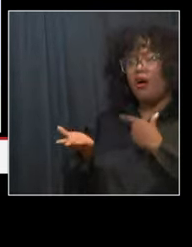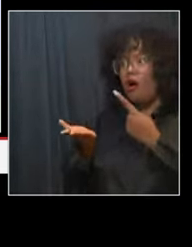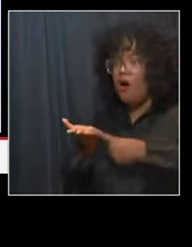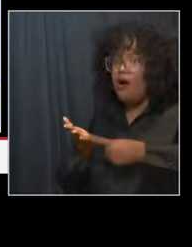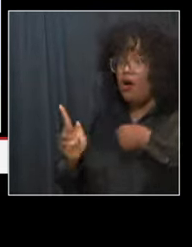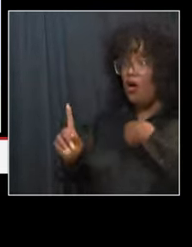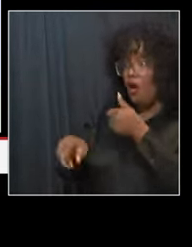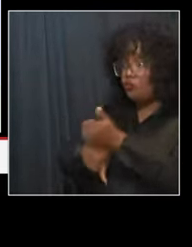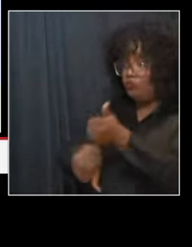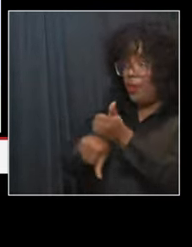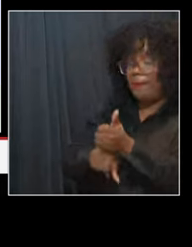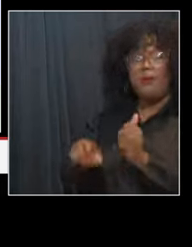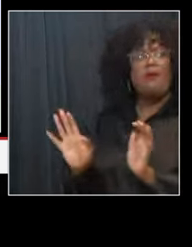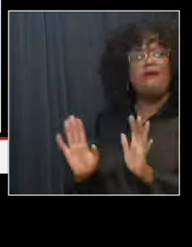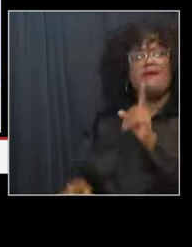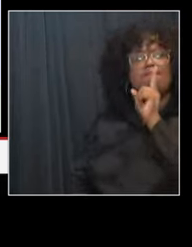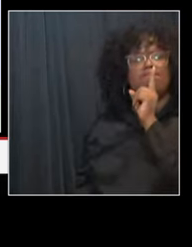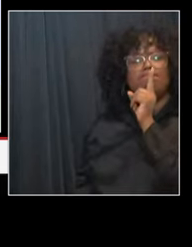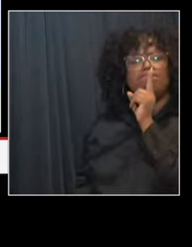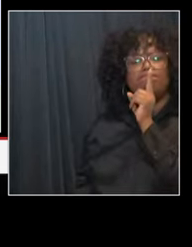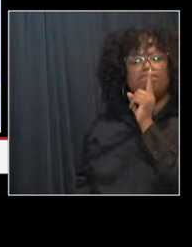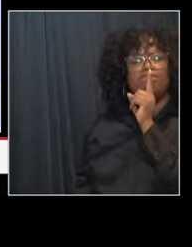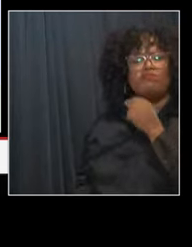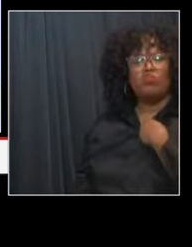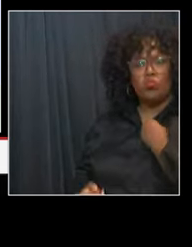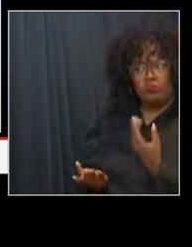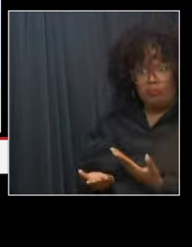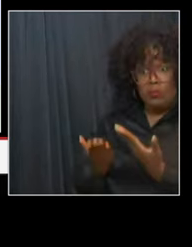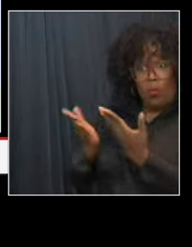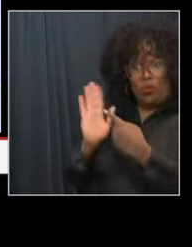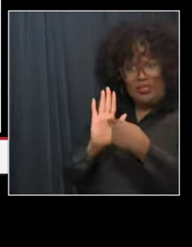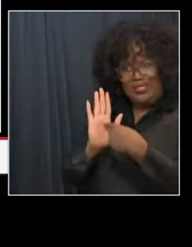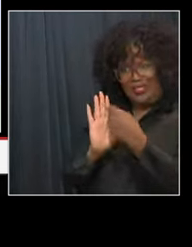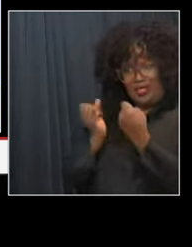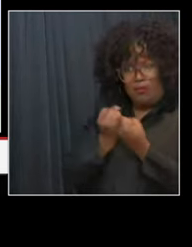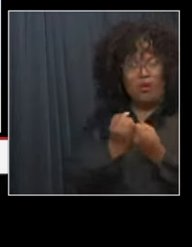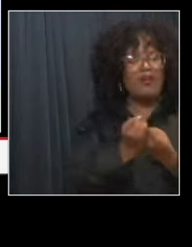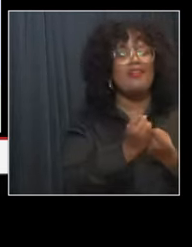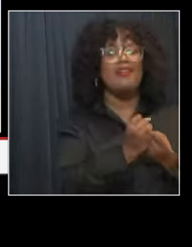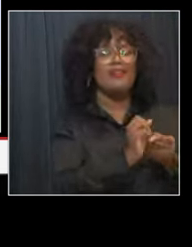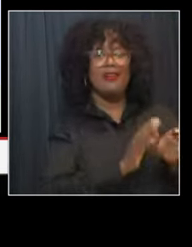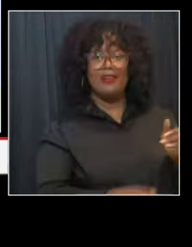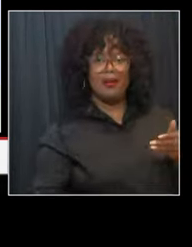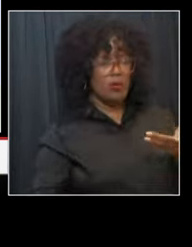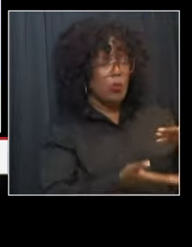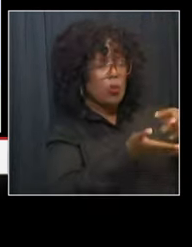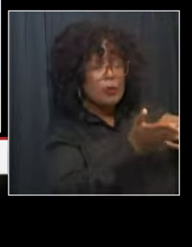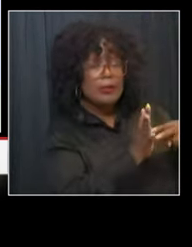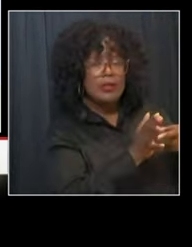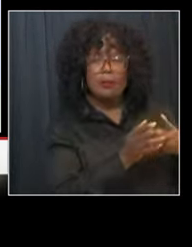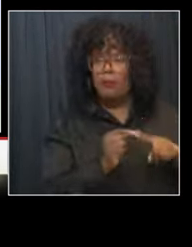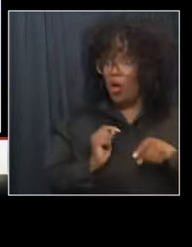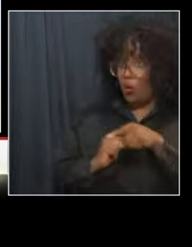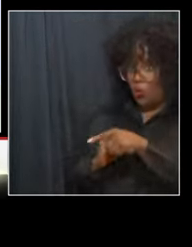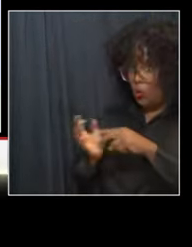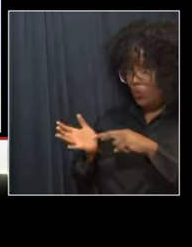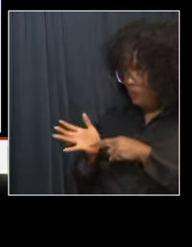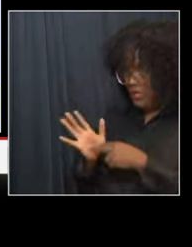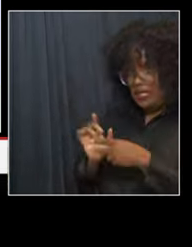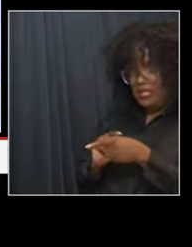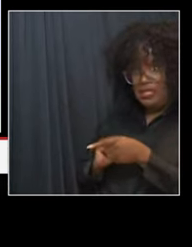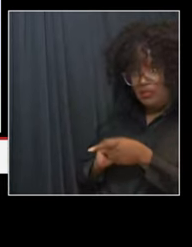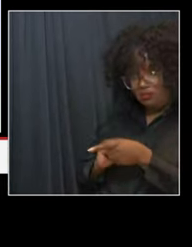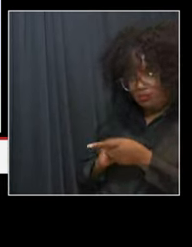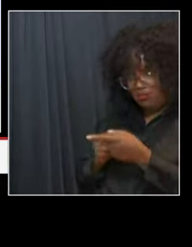we couldn't get buy-in from this. I don't know what that means. It means the mayor said you are not going to work with us on a financial